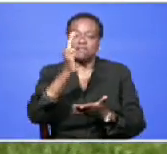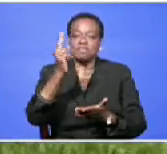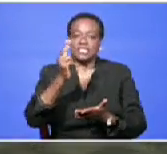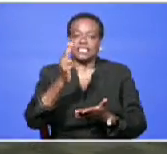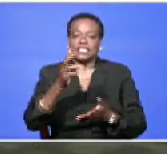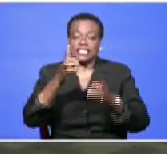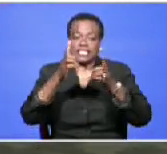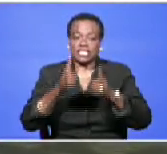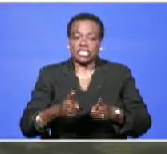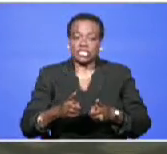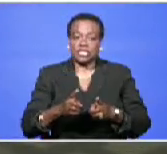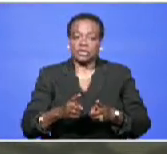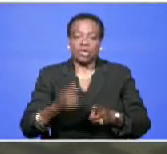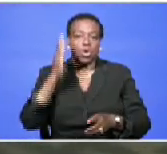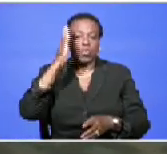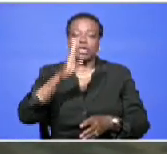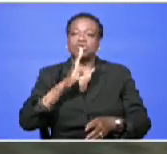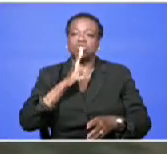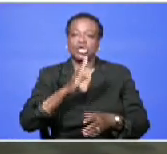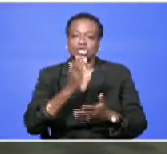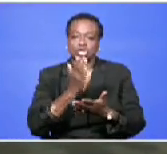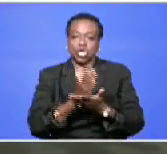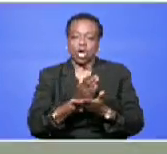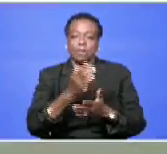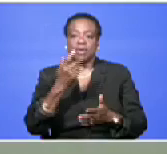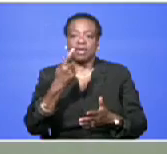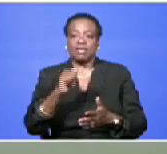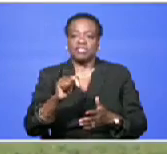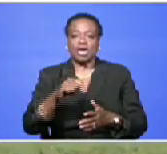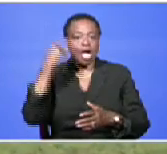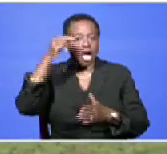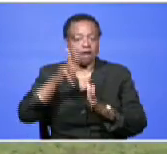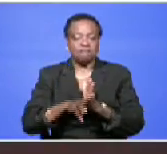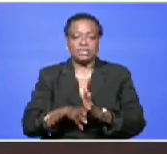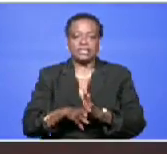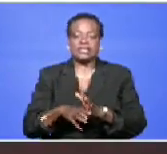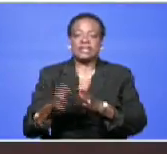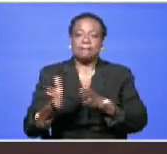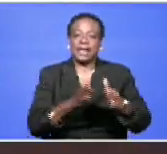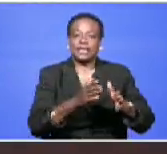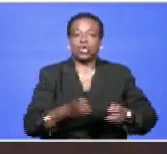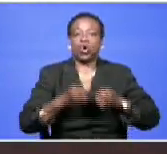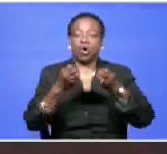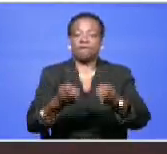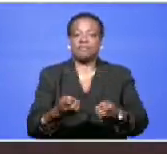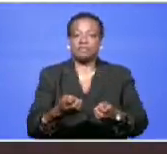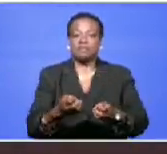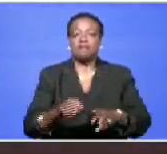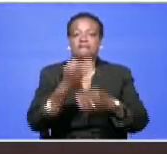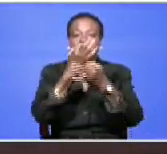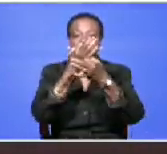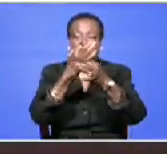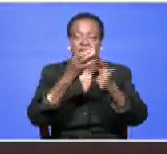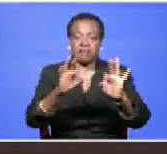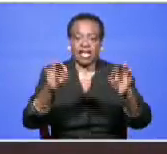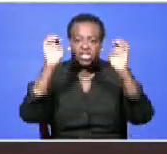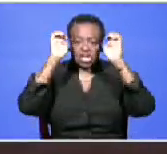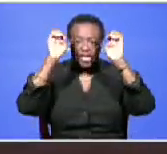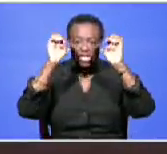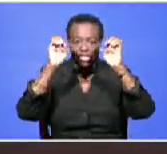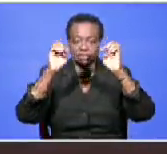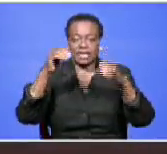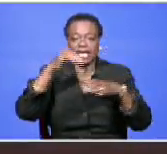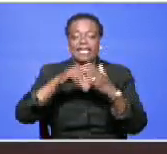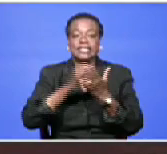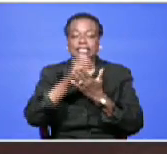increase tuition will not hinder the government's plans to offer free tuition in September. The announcement by Dr. Rodney Smith this morning,